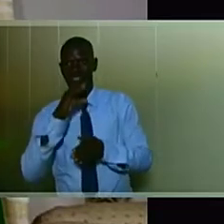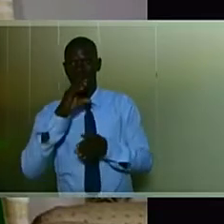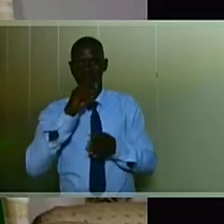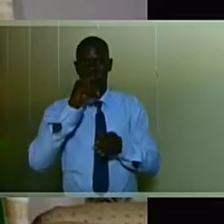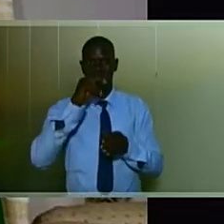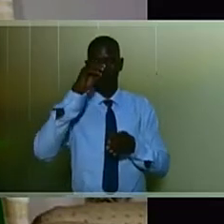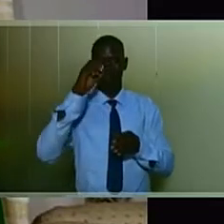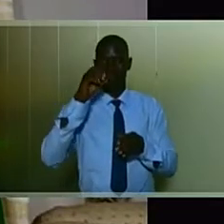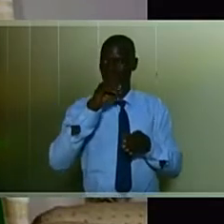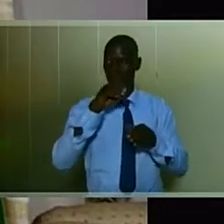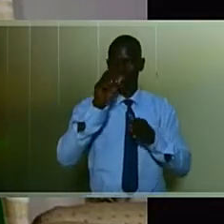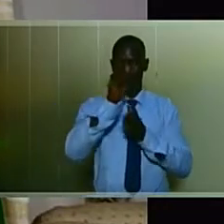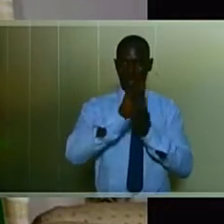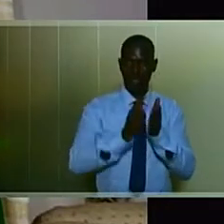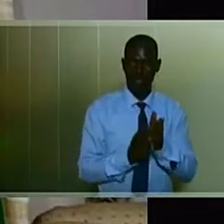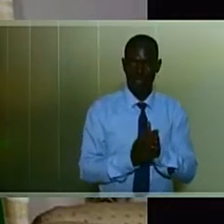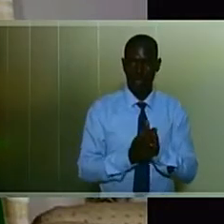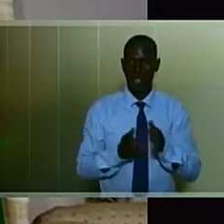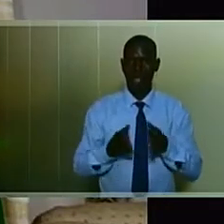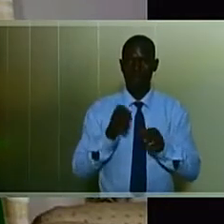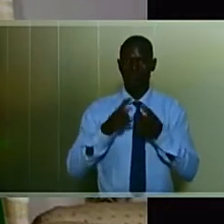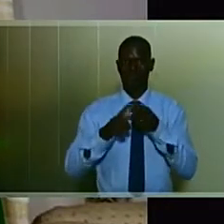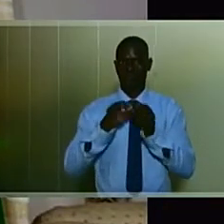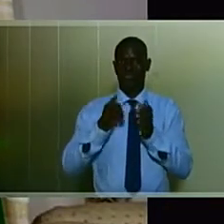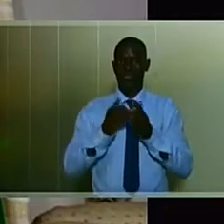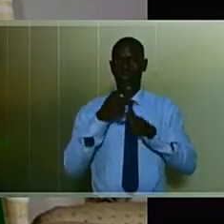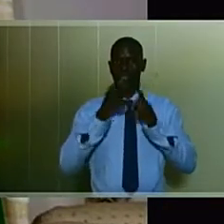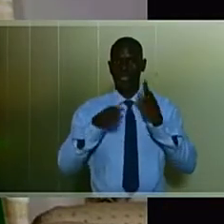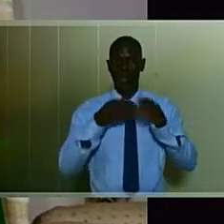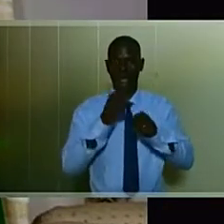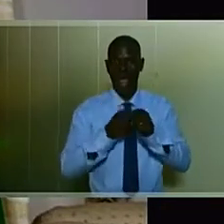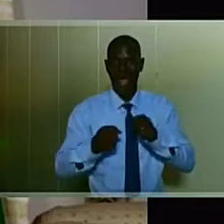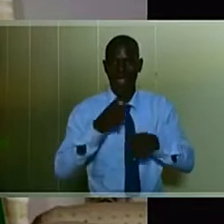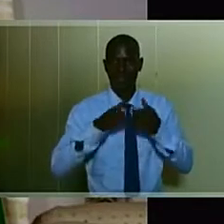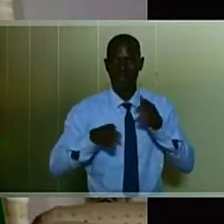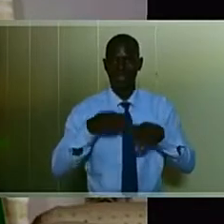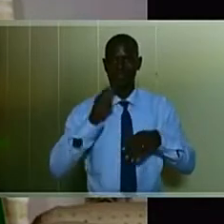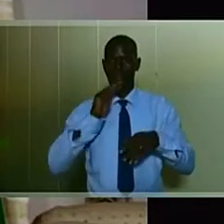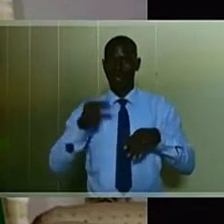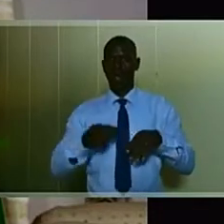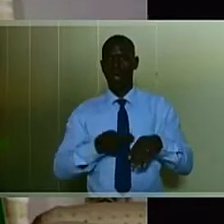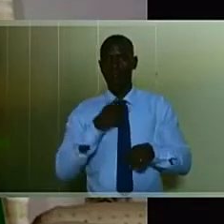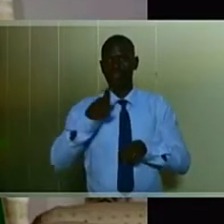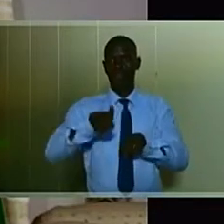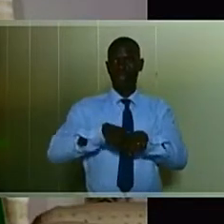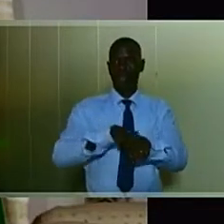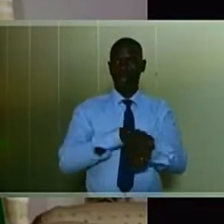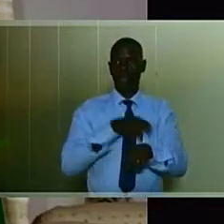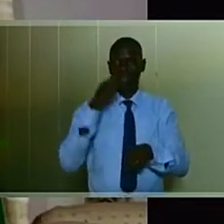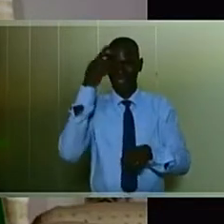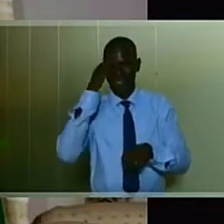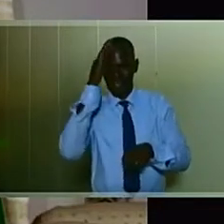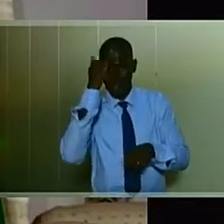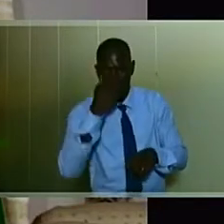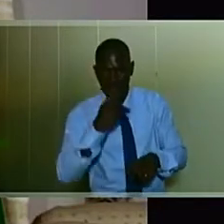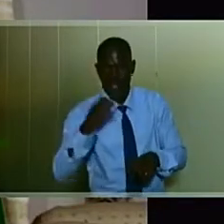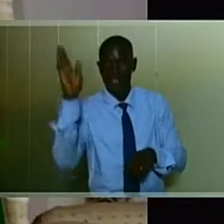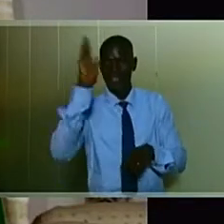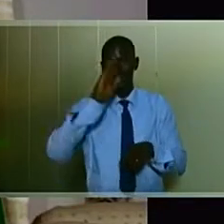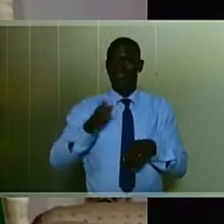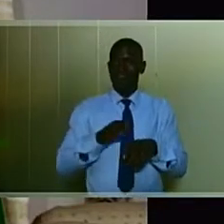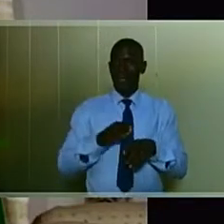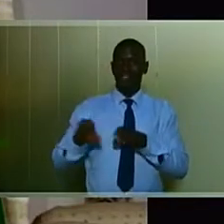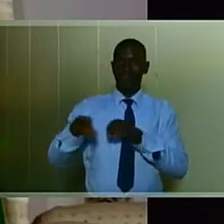issue explanations. But he went ahead to give us long paragraphs of the reasons why he feels this should